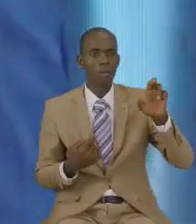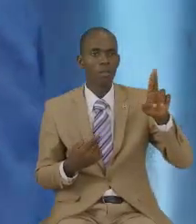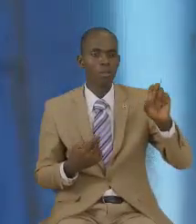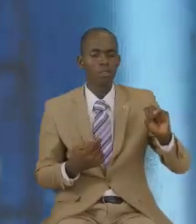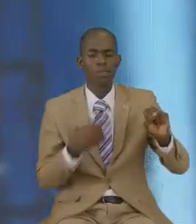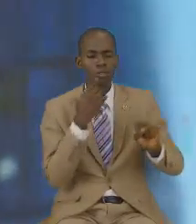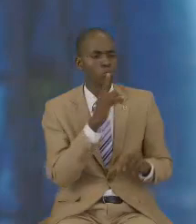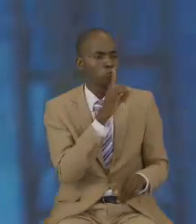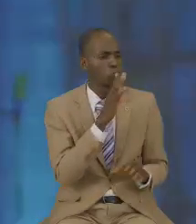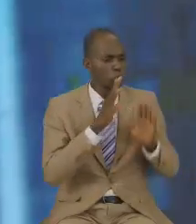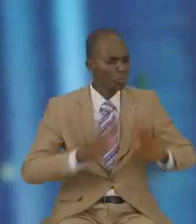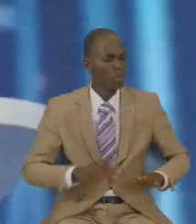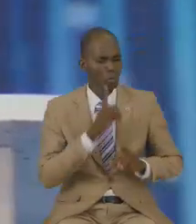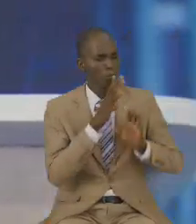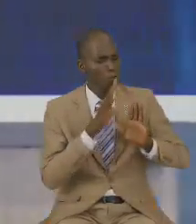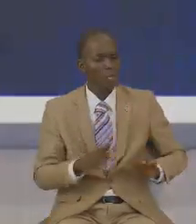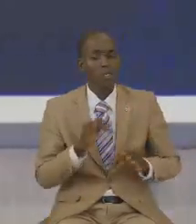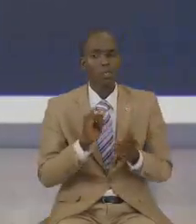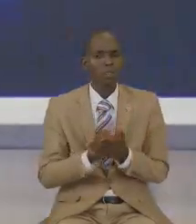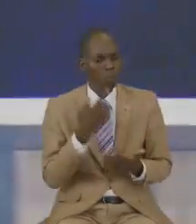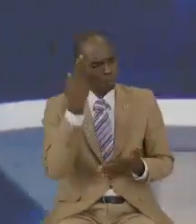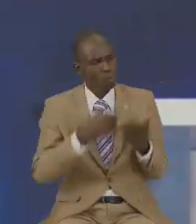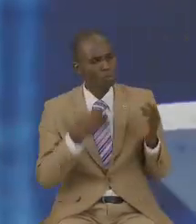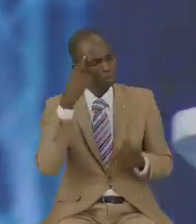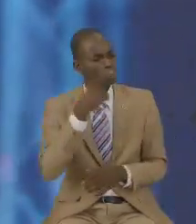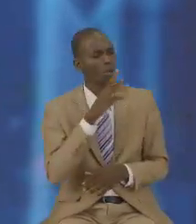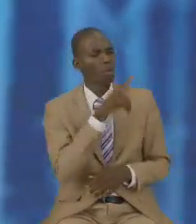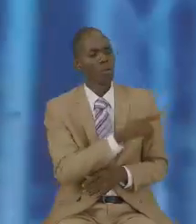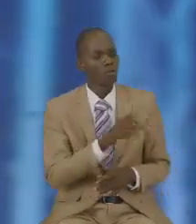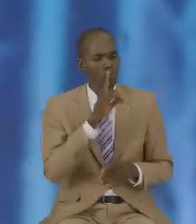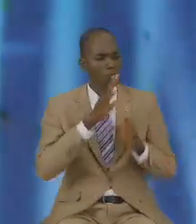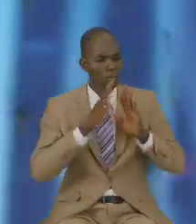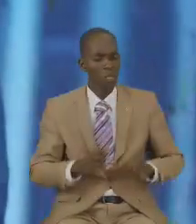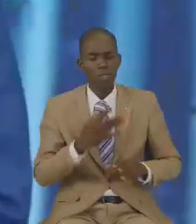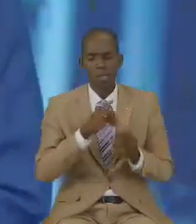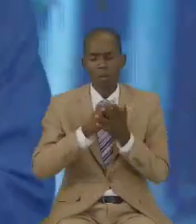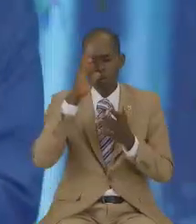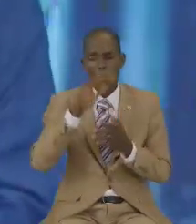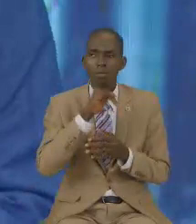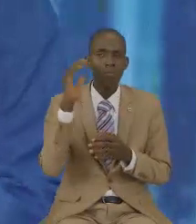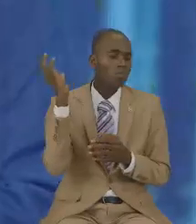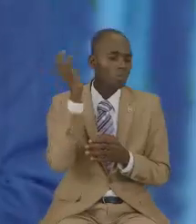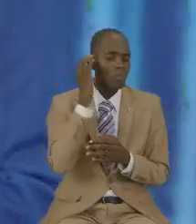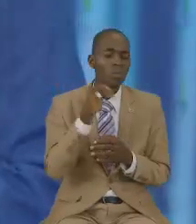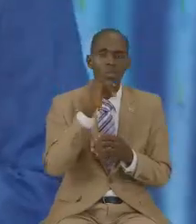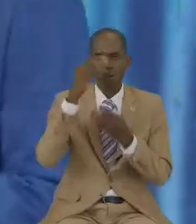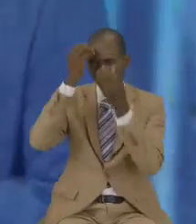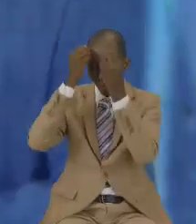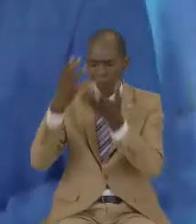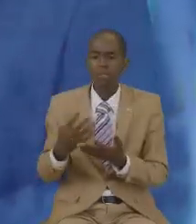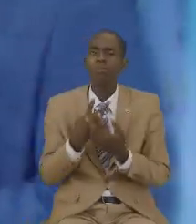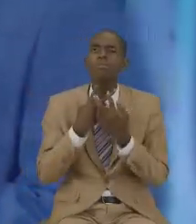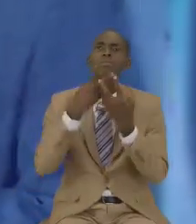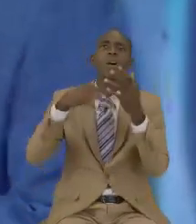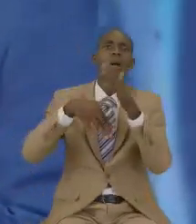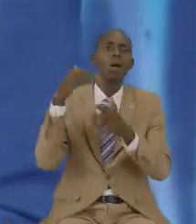you can achieve? And the man cried a great deal and said, Master, son of David, have mercy on me. And